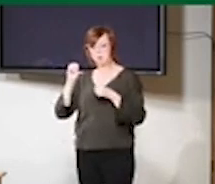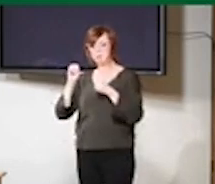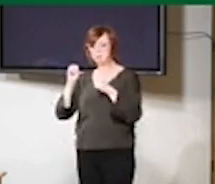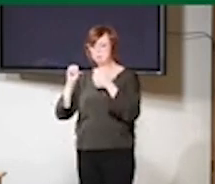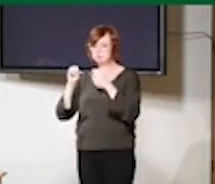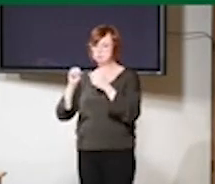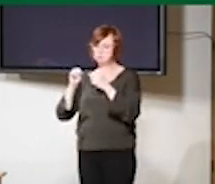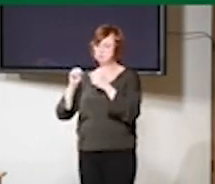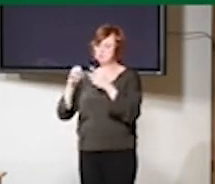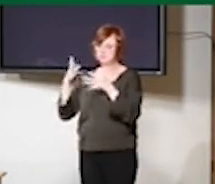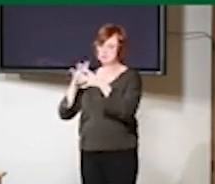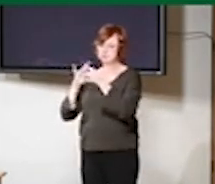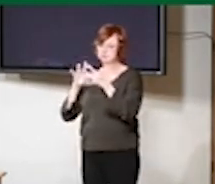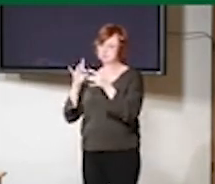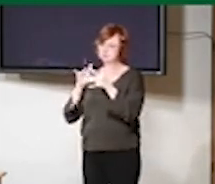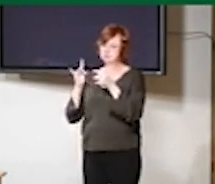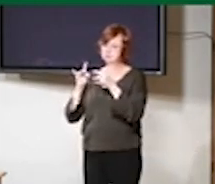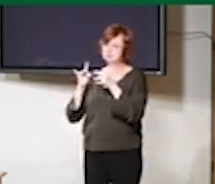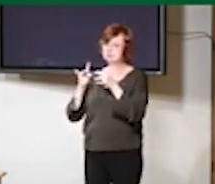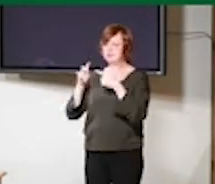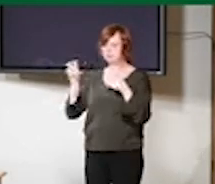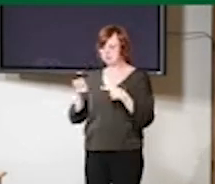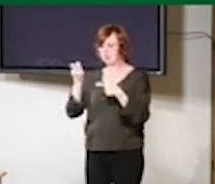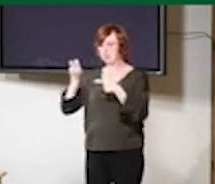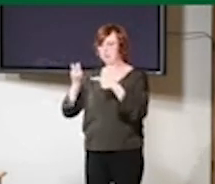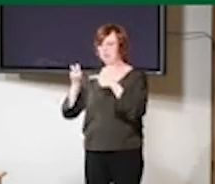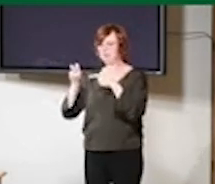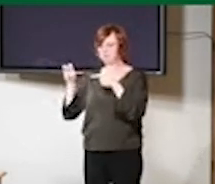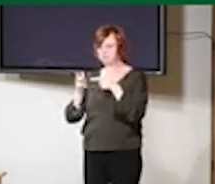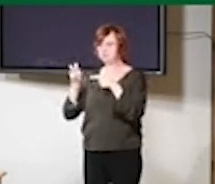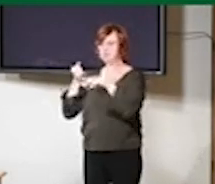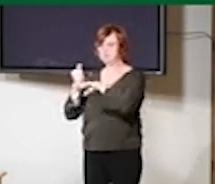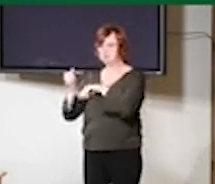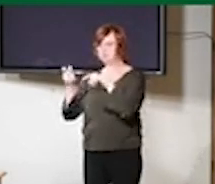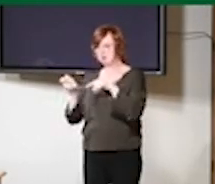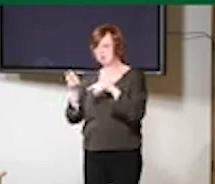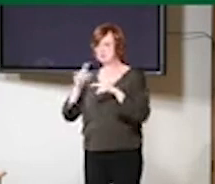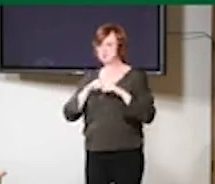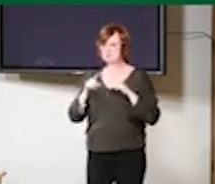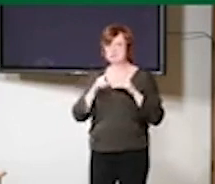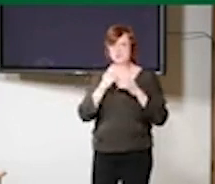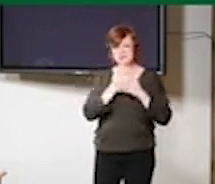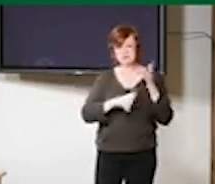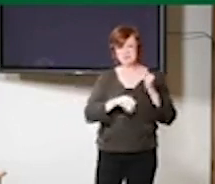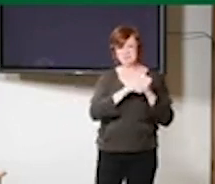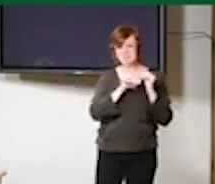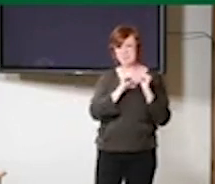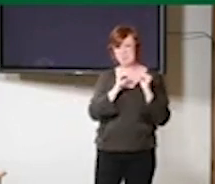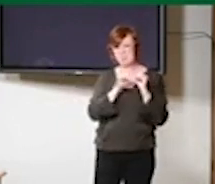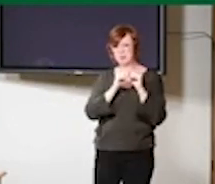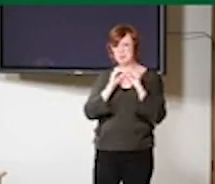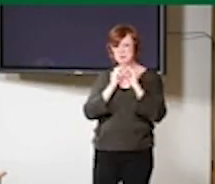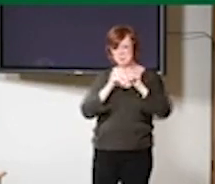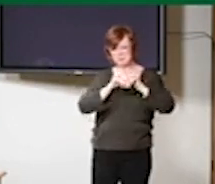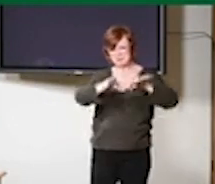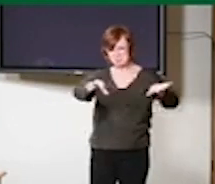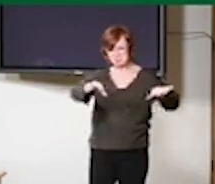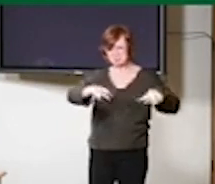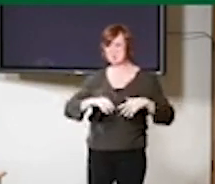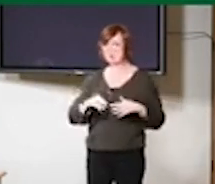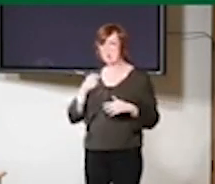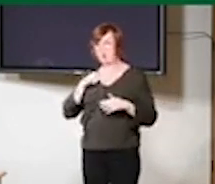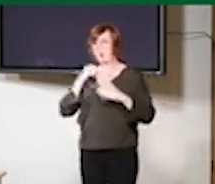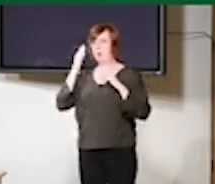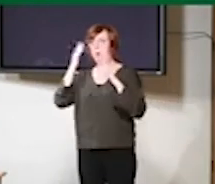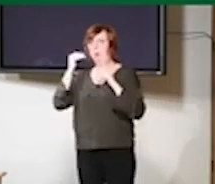getting cases that are linked to community transmission. We really hope that over the next 2 weeks or so,